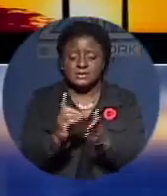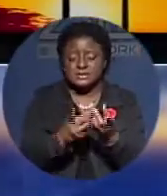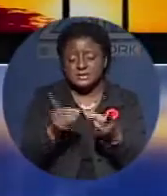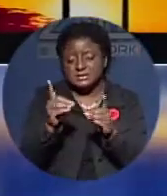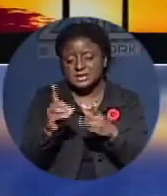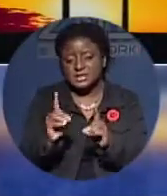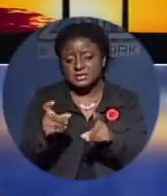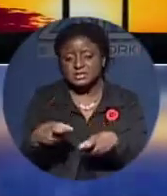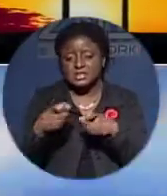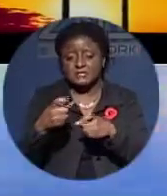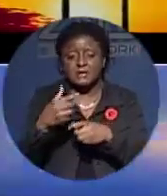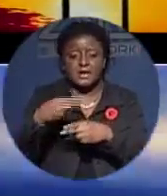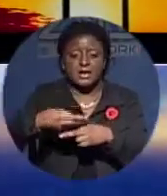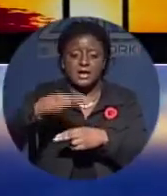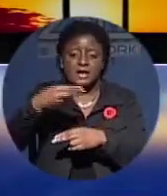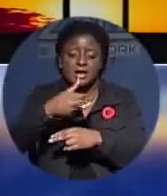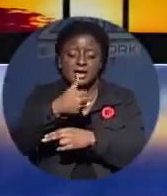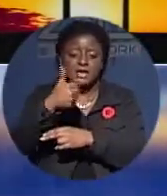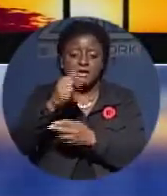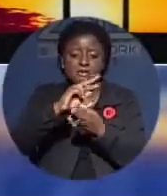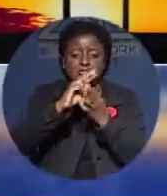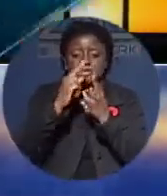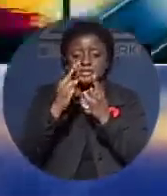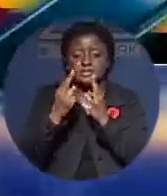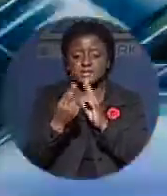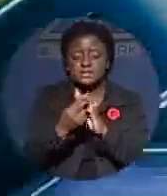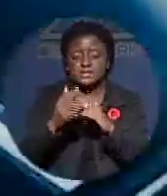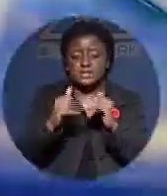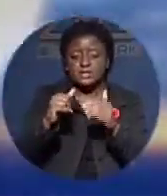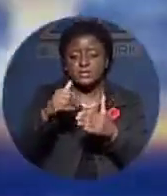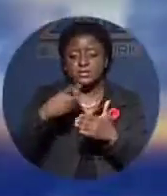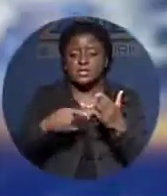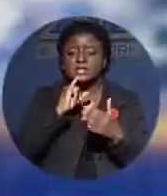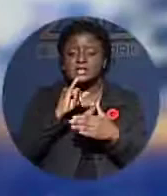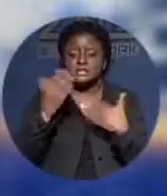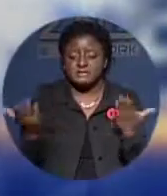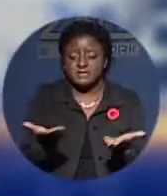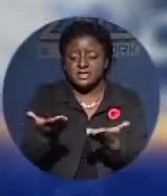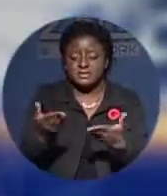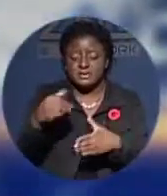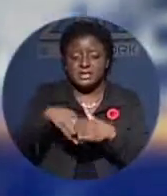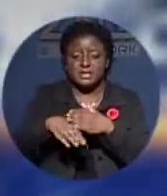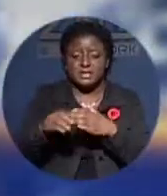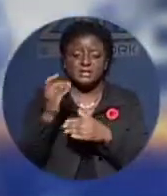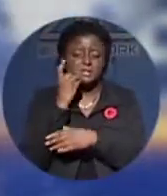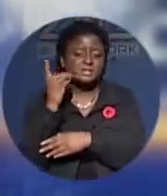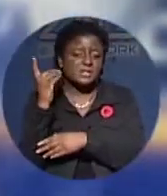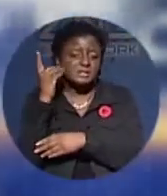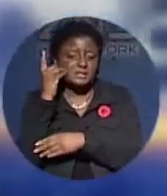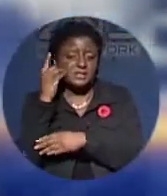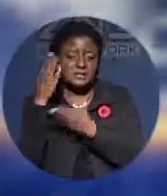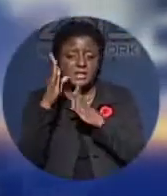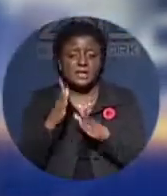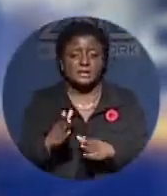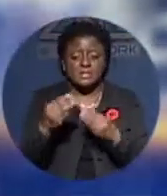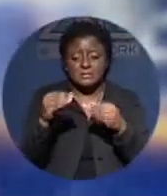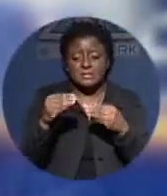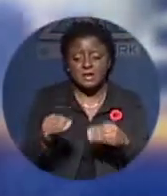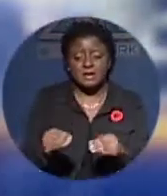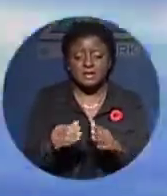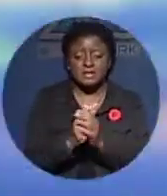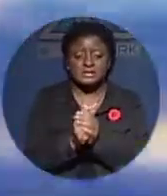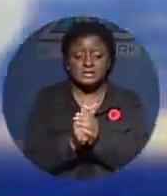higher returns than those available in the domestic Bahamian capital markets. Construction has begun on BTC's flagship store in the mall at Marathon.